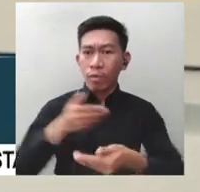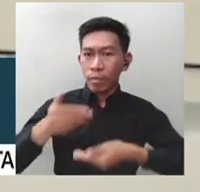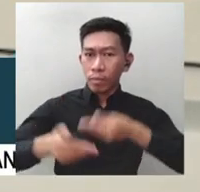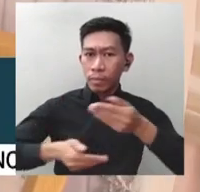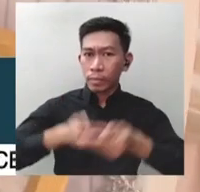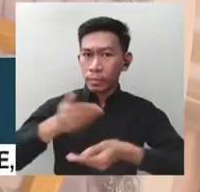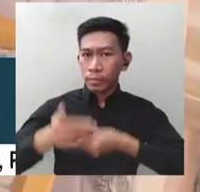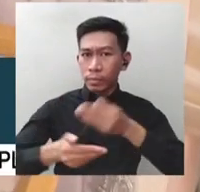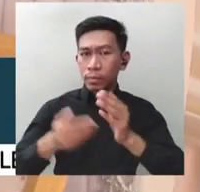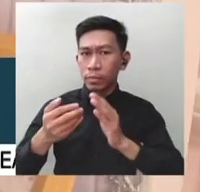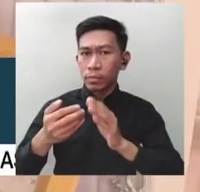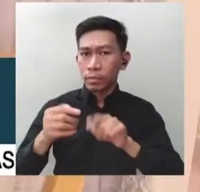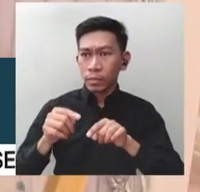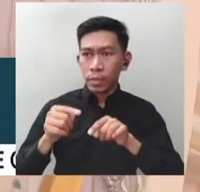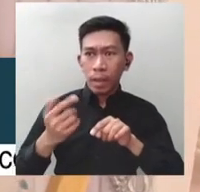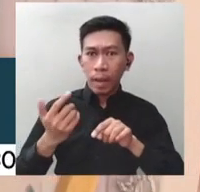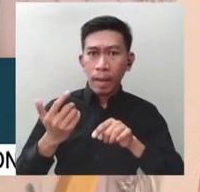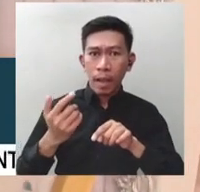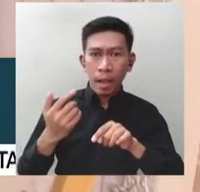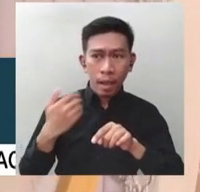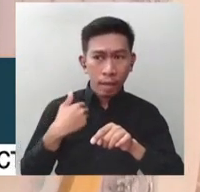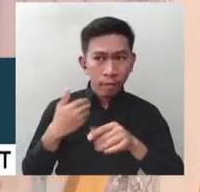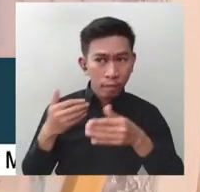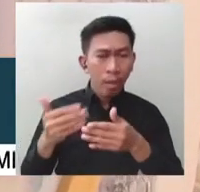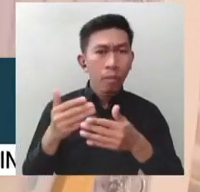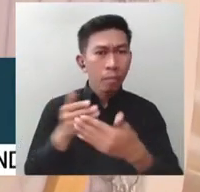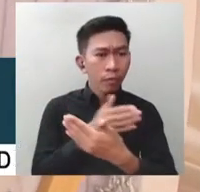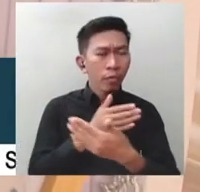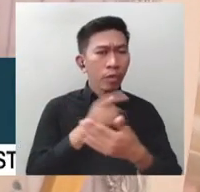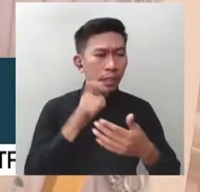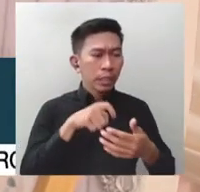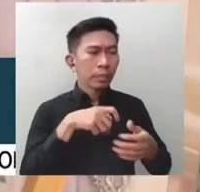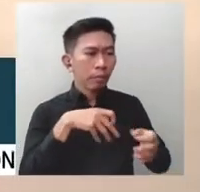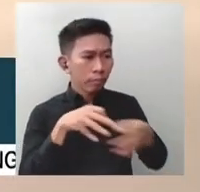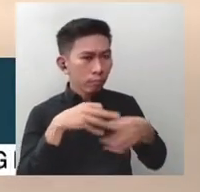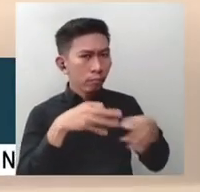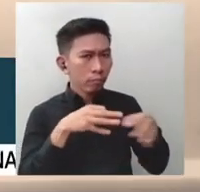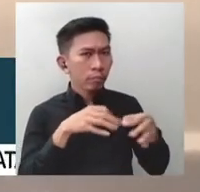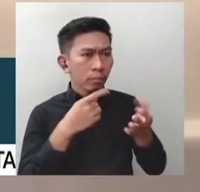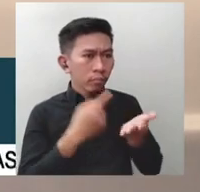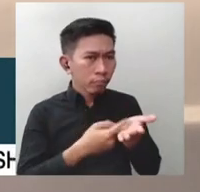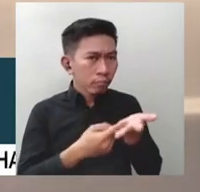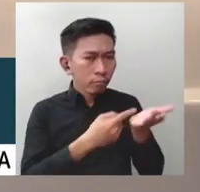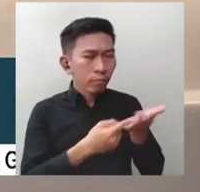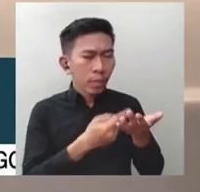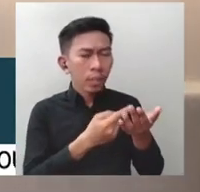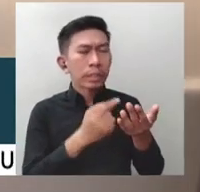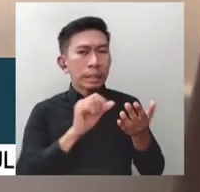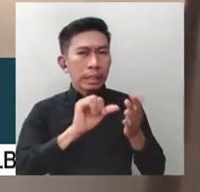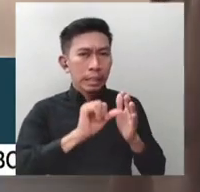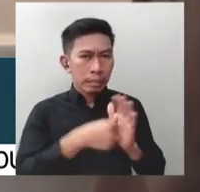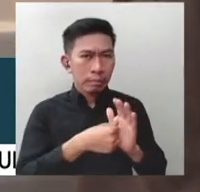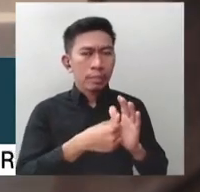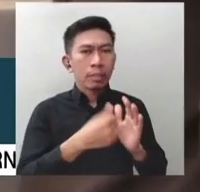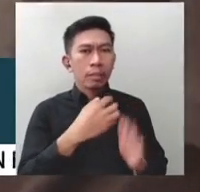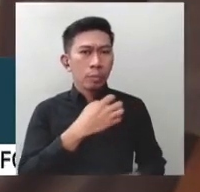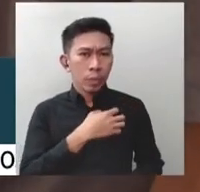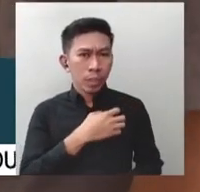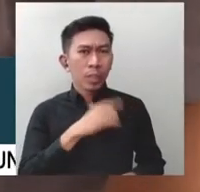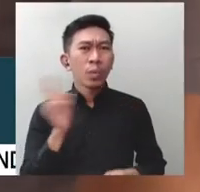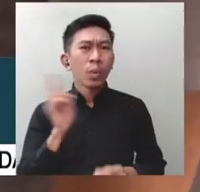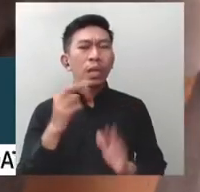prior to the conduct of the police operation, there were briefings conducted by the team leaders to remind our police officers on the proper use